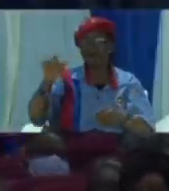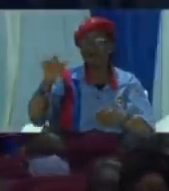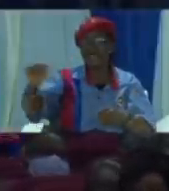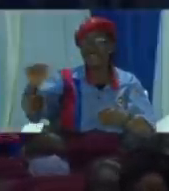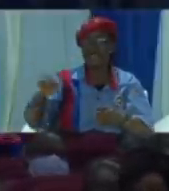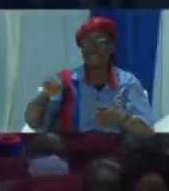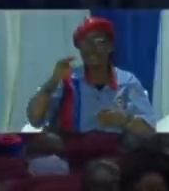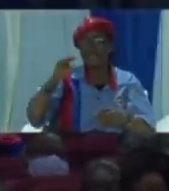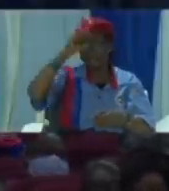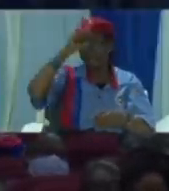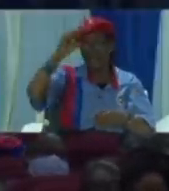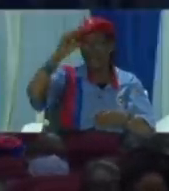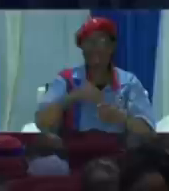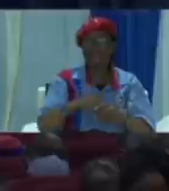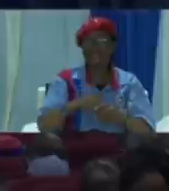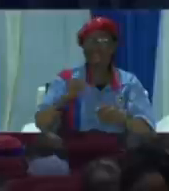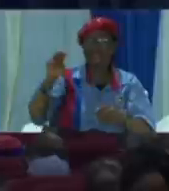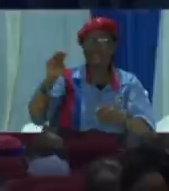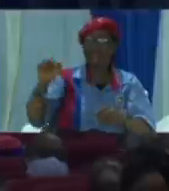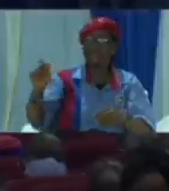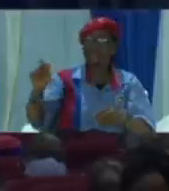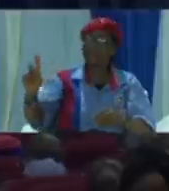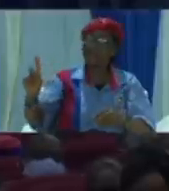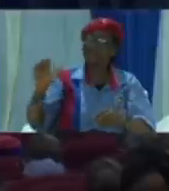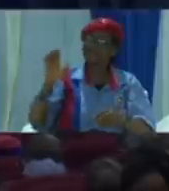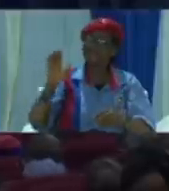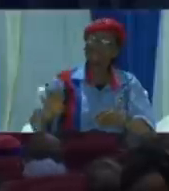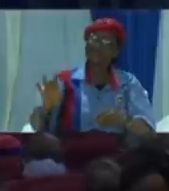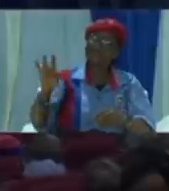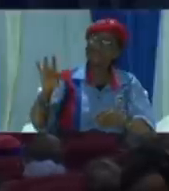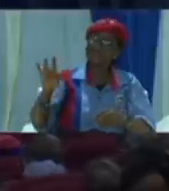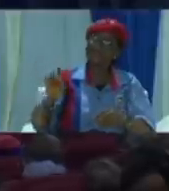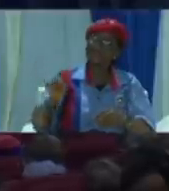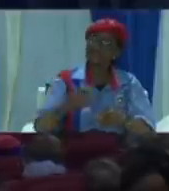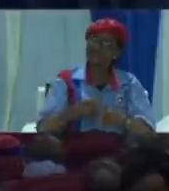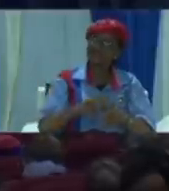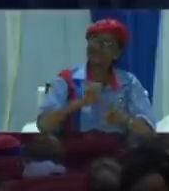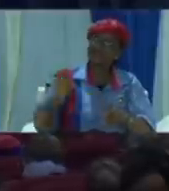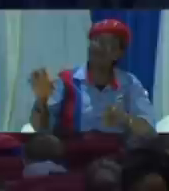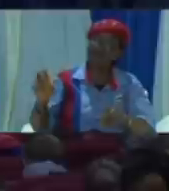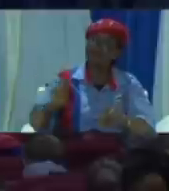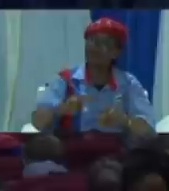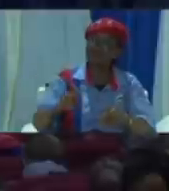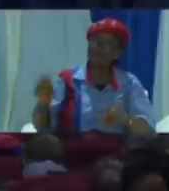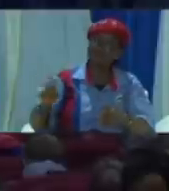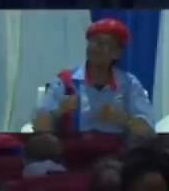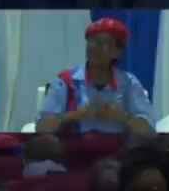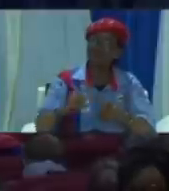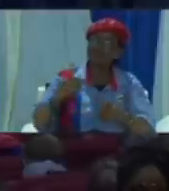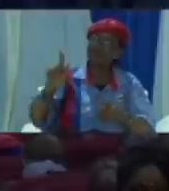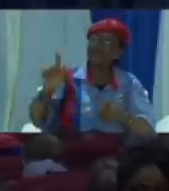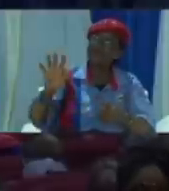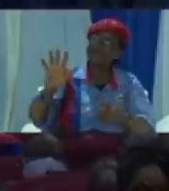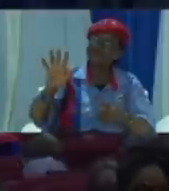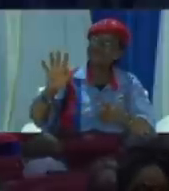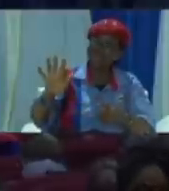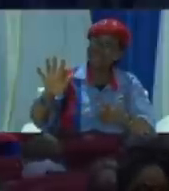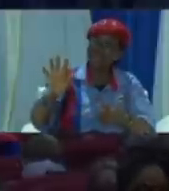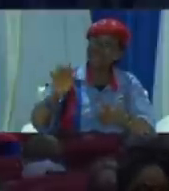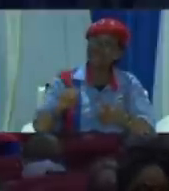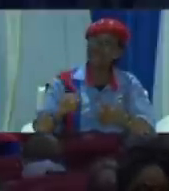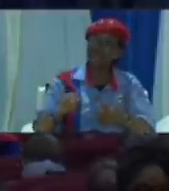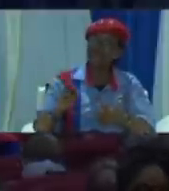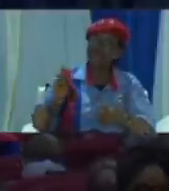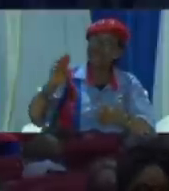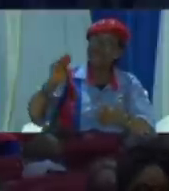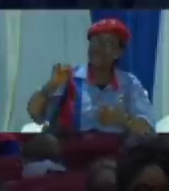ninu Mark orikejo, from verse 22 to 25. Lati ese kejilelogun si ikedogbon. Mark